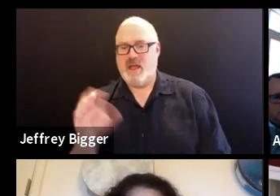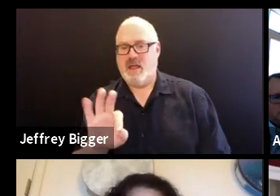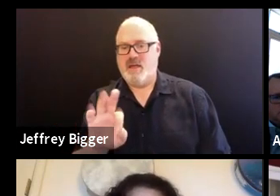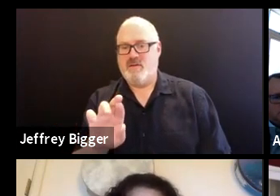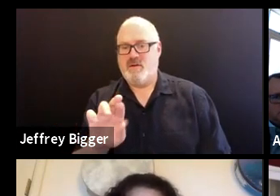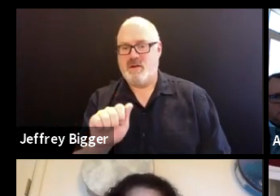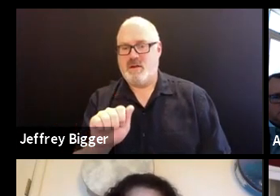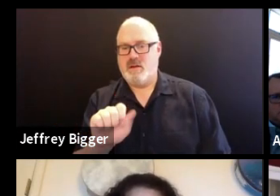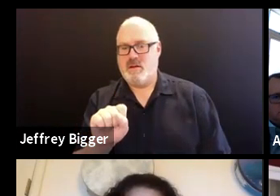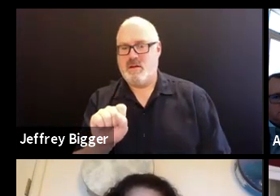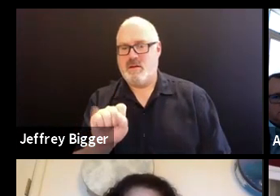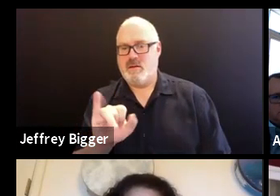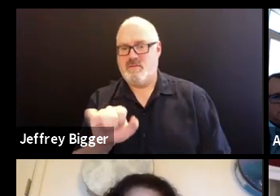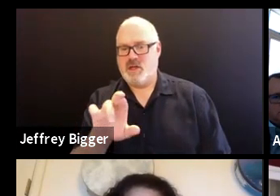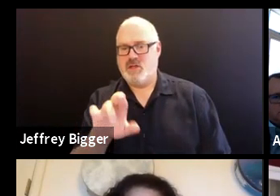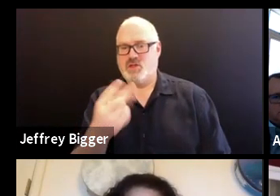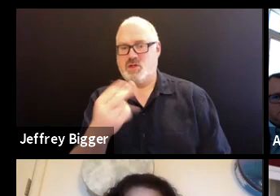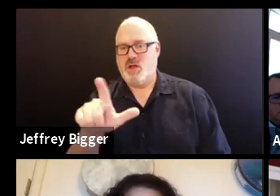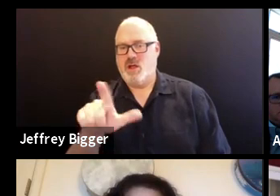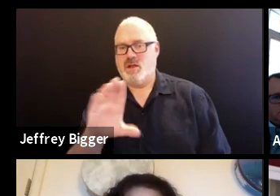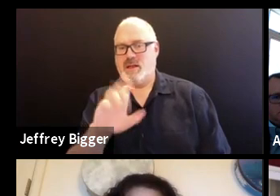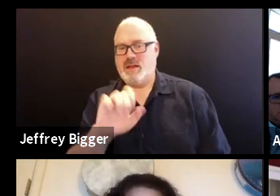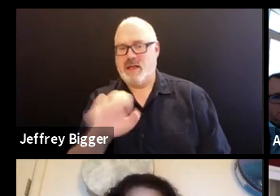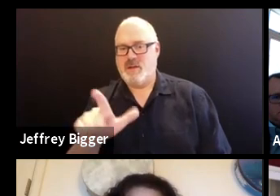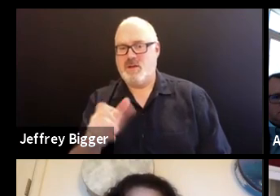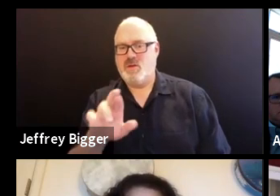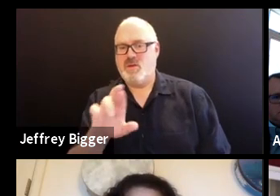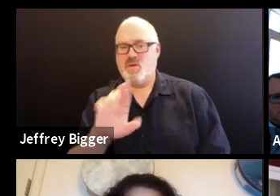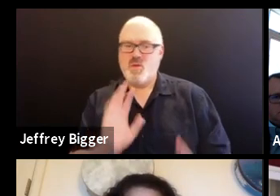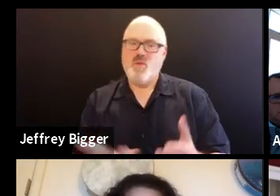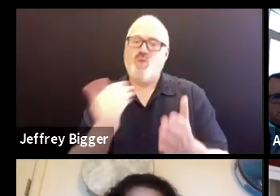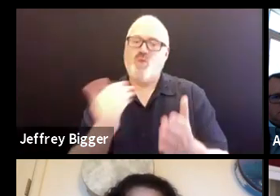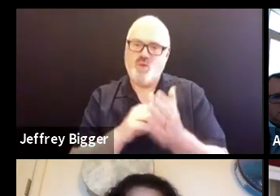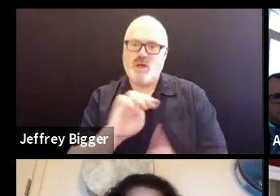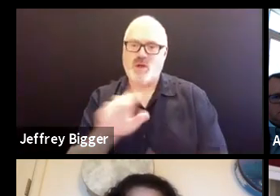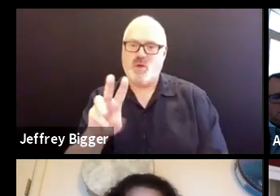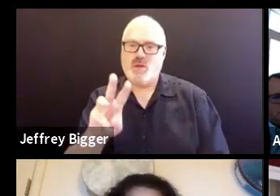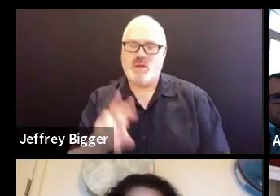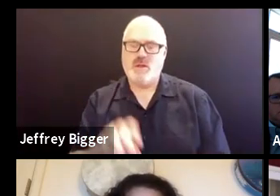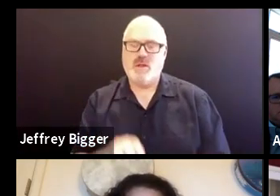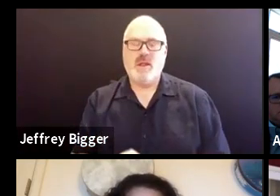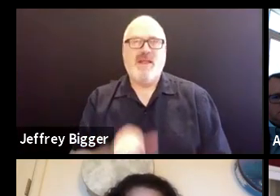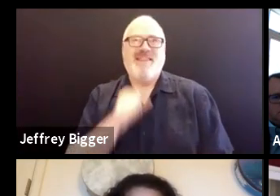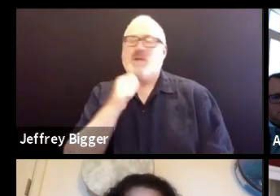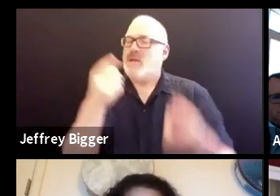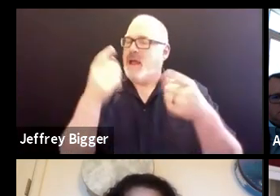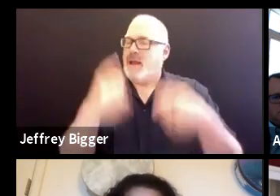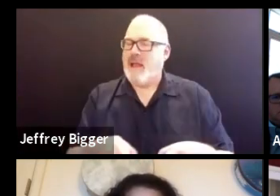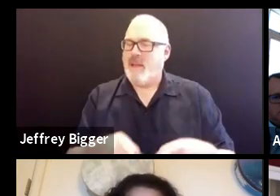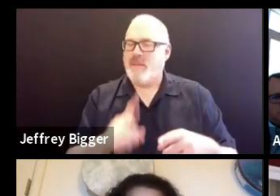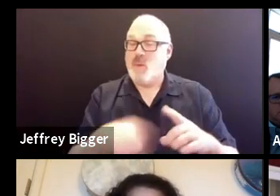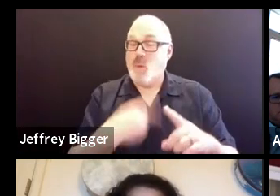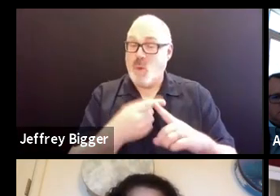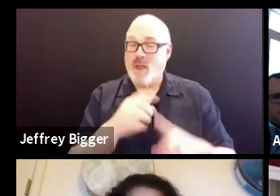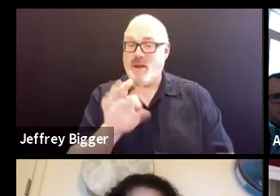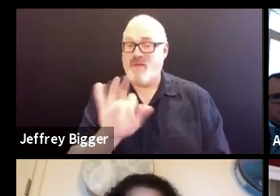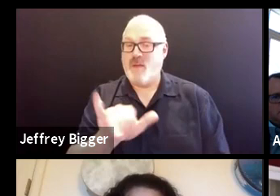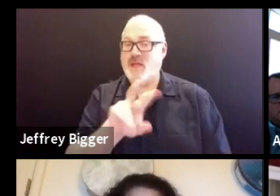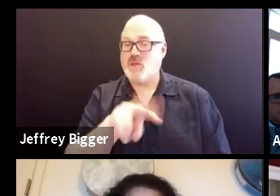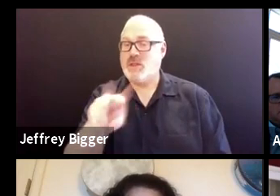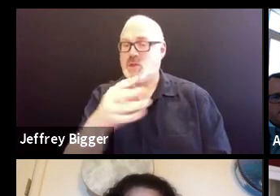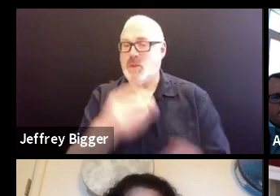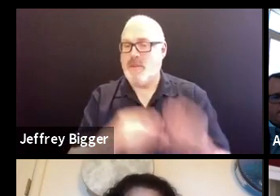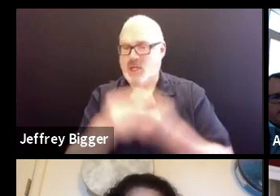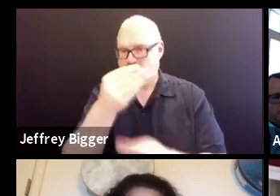Hall capital renewal. So these are things that would not come into play until the FY22